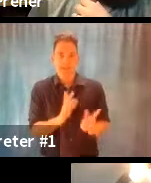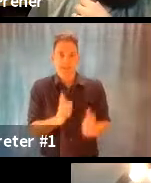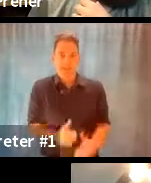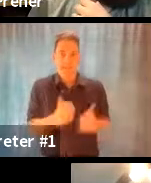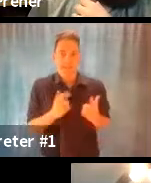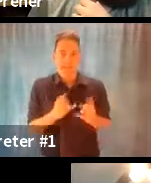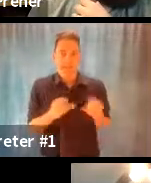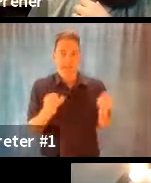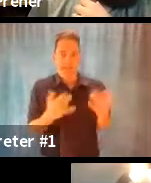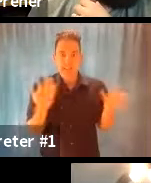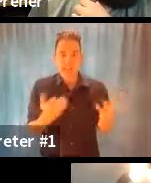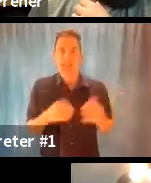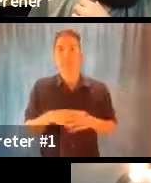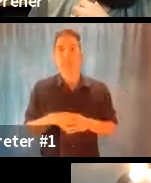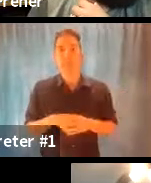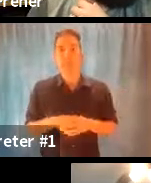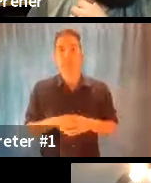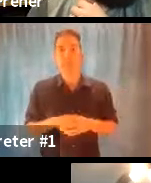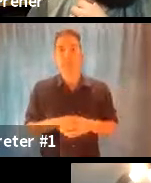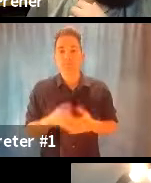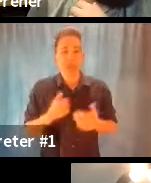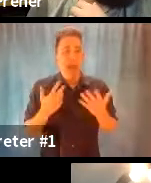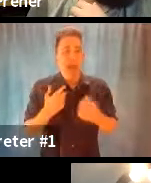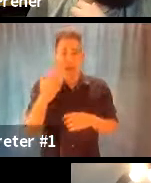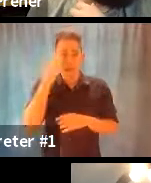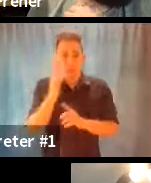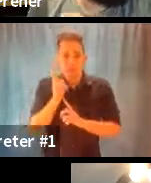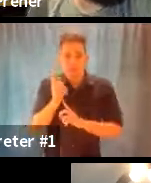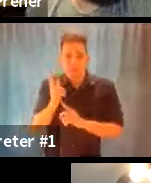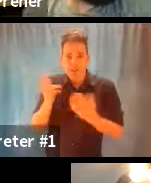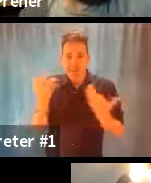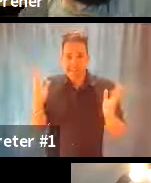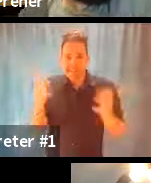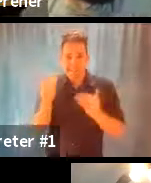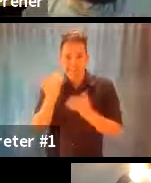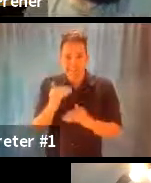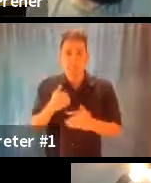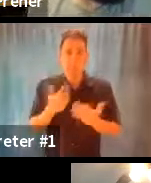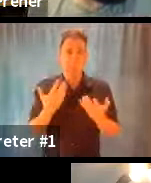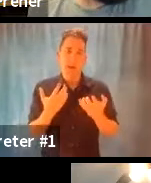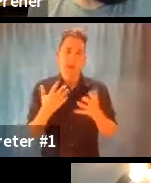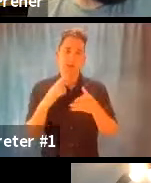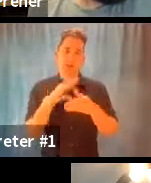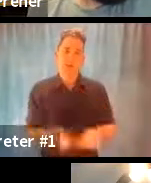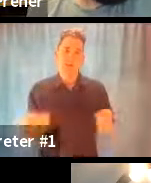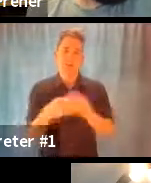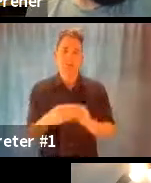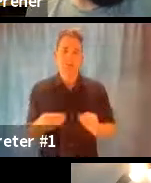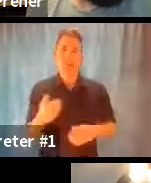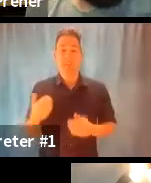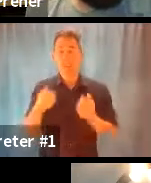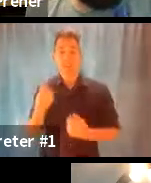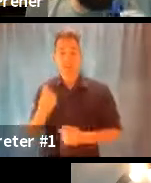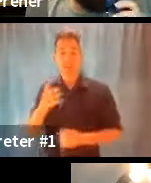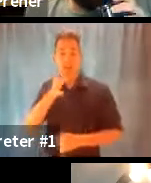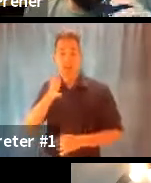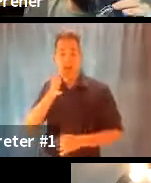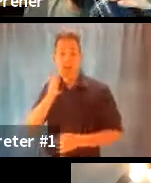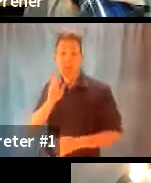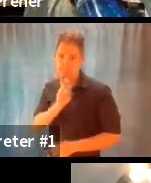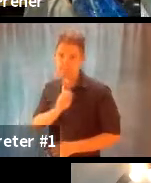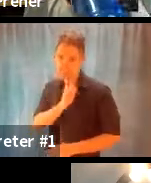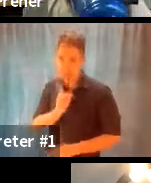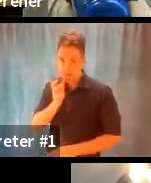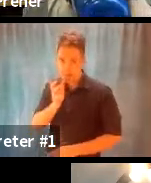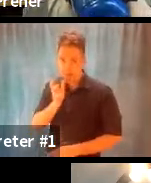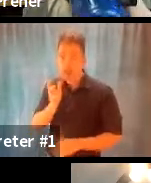one story I could tell you about almost all my families. I have a single mother that attends my childcare center.